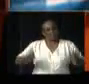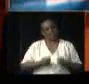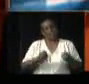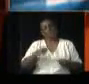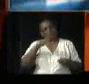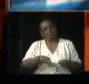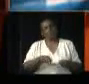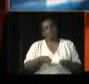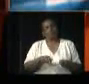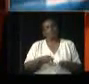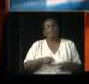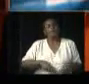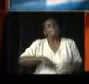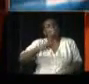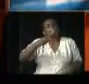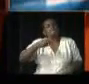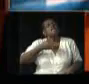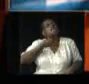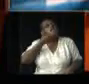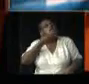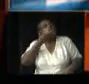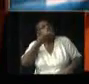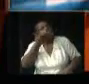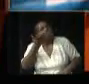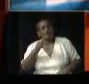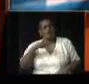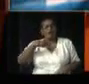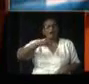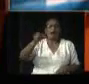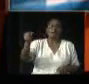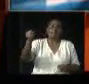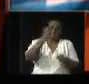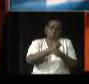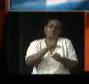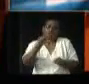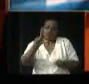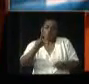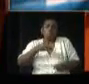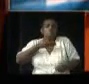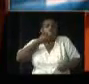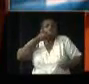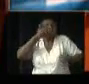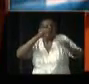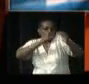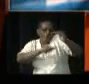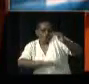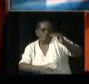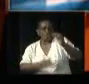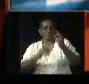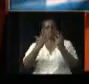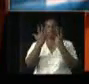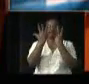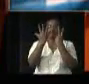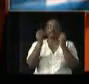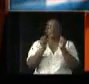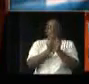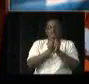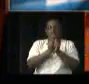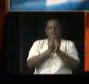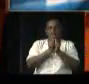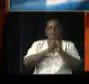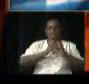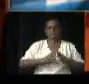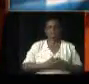out that more than half of the youth who comes for birth control at Stichting Lobby is younger than 25